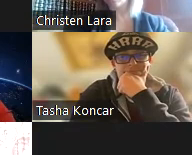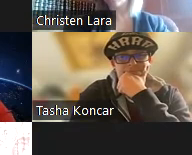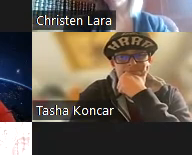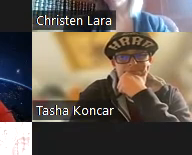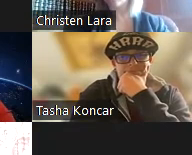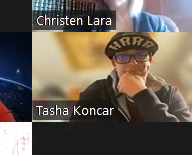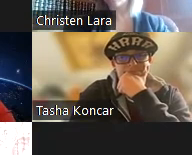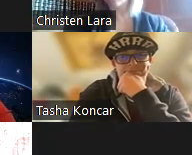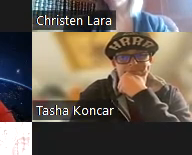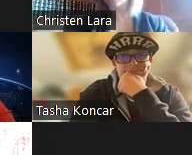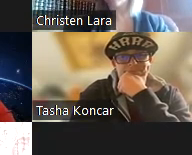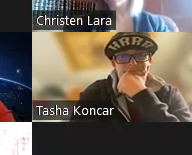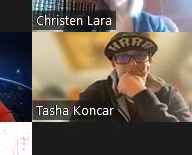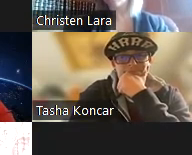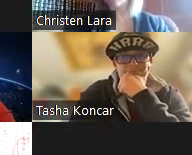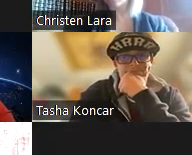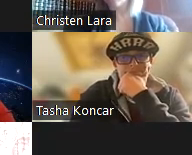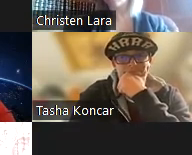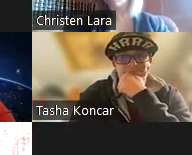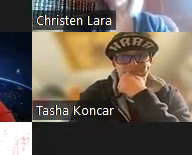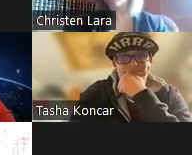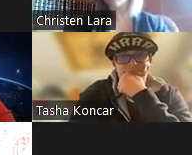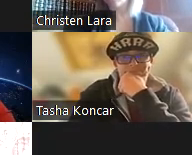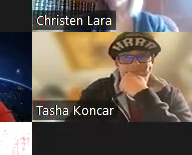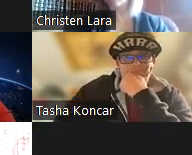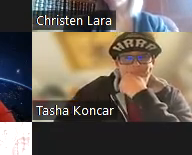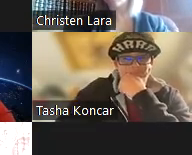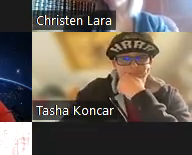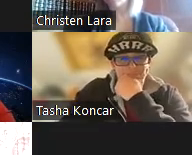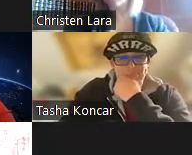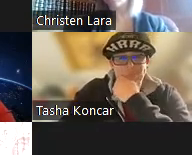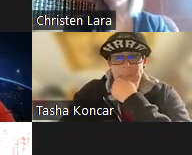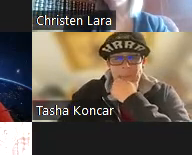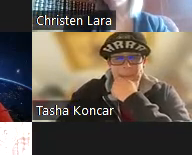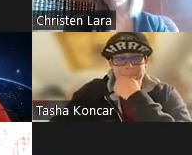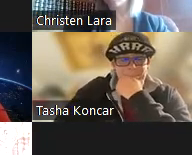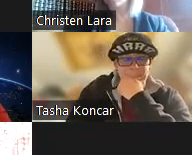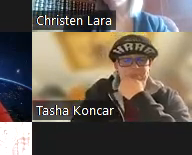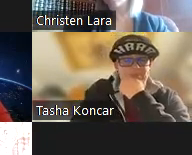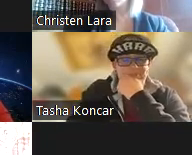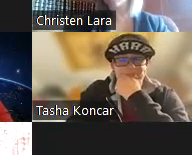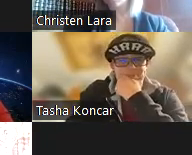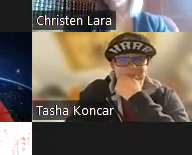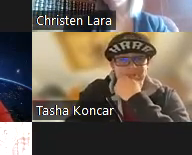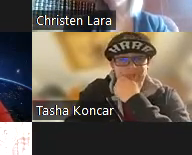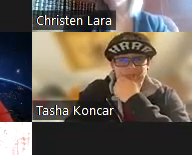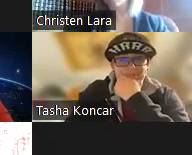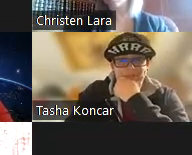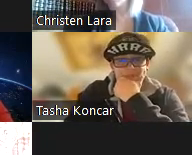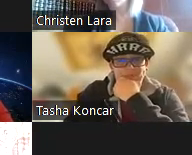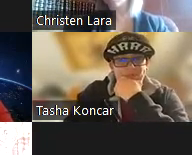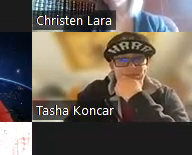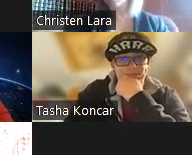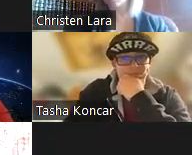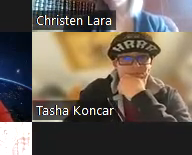of the day. Following that, we will have the approval of the September minutes. and then BHAC